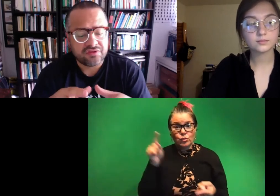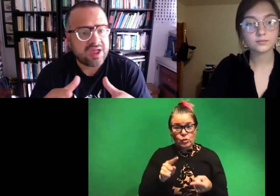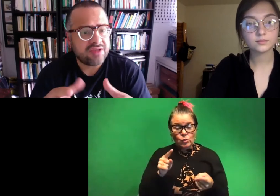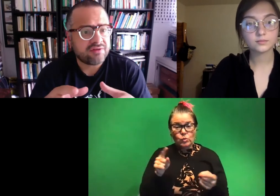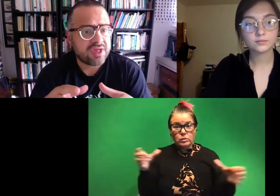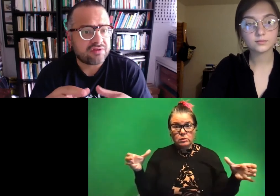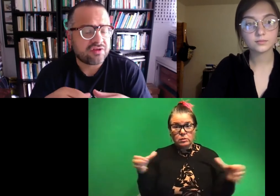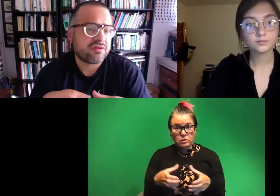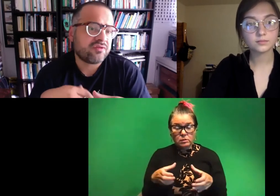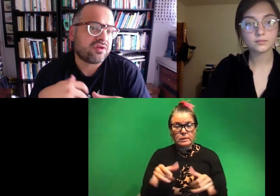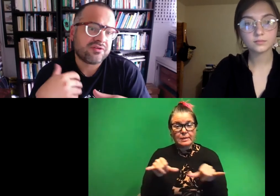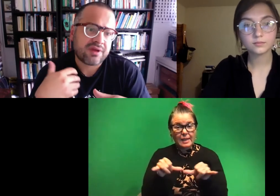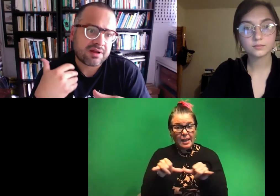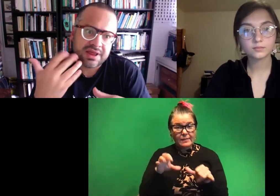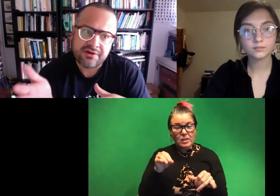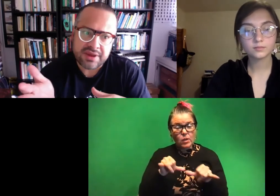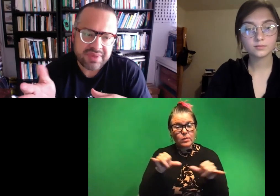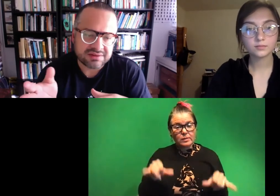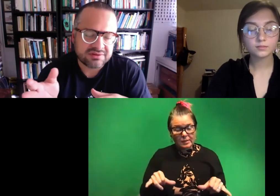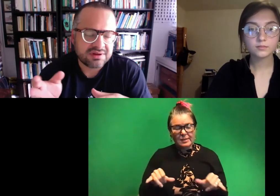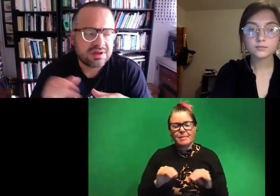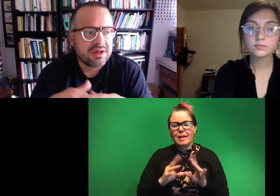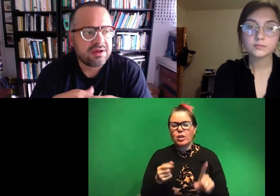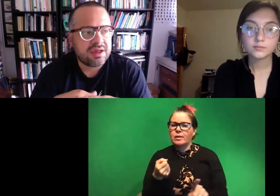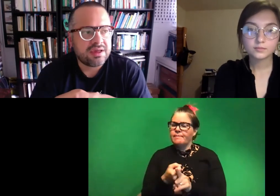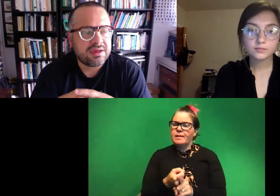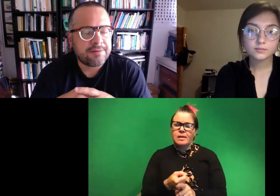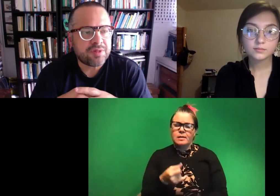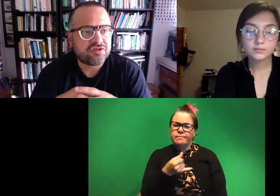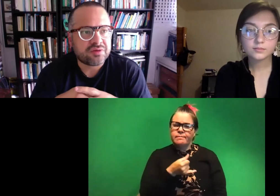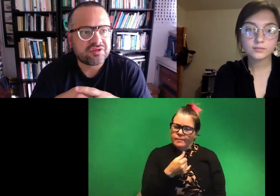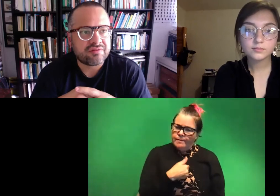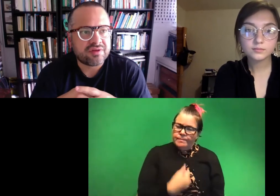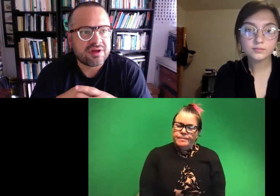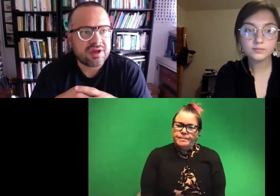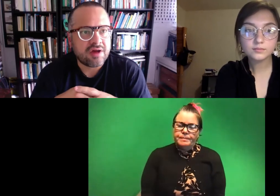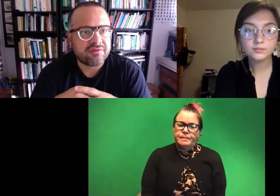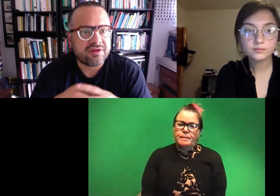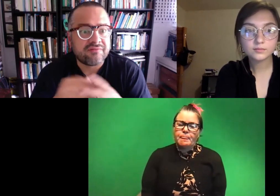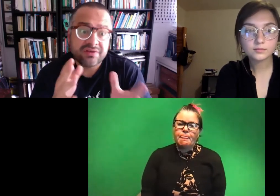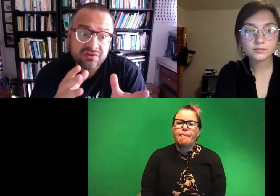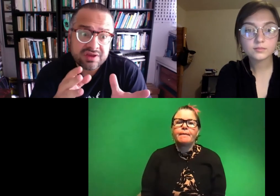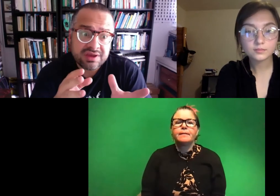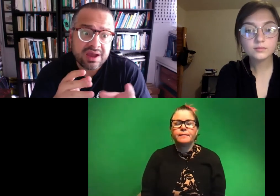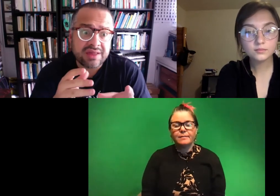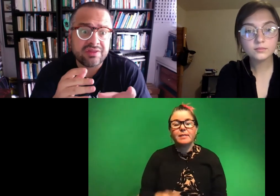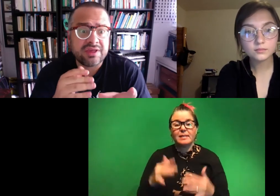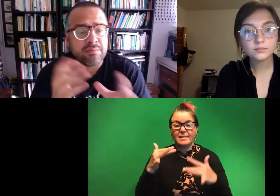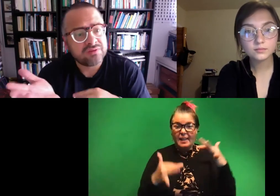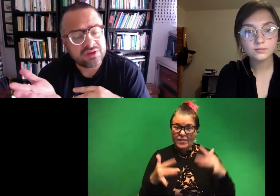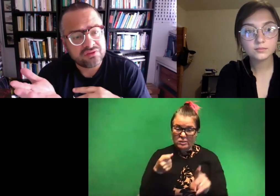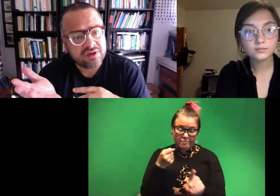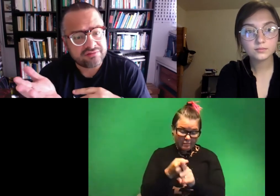the size of the ecosystems, there is a clear impact in terms of the diversity and